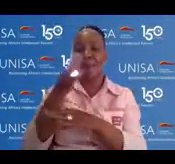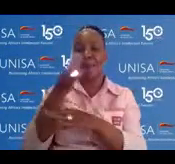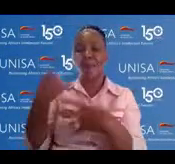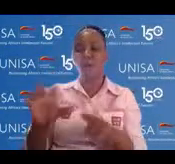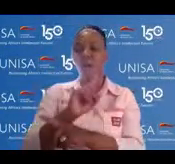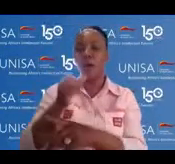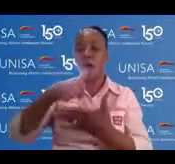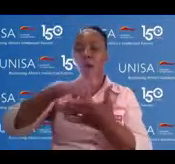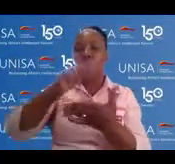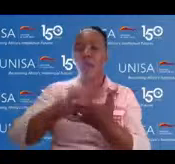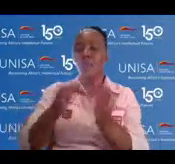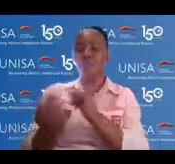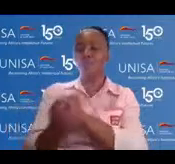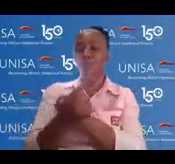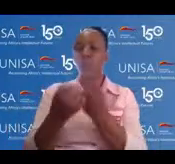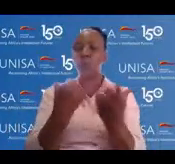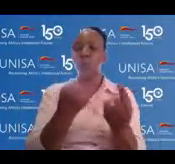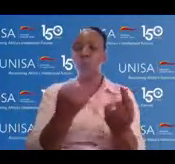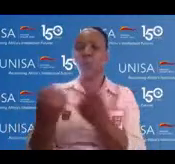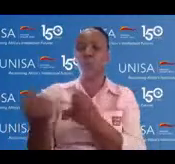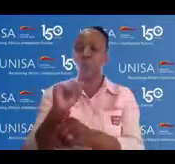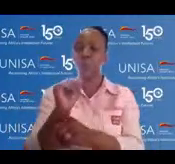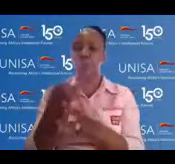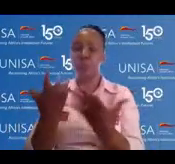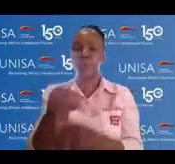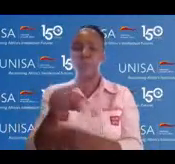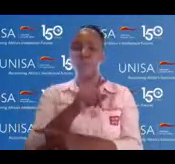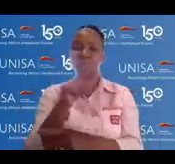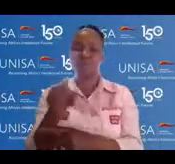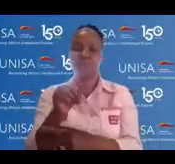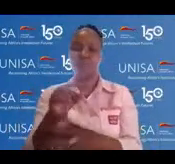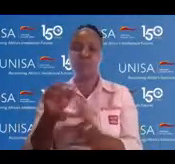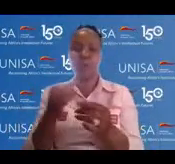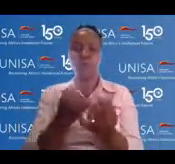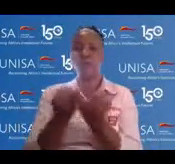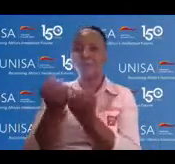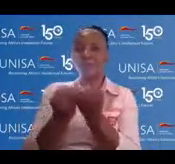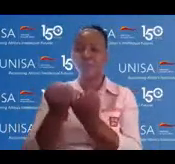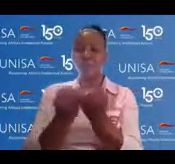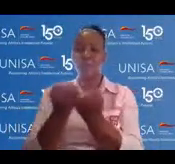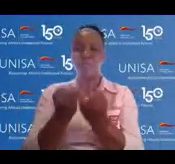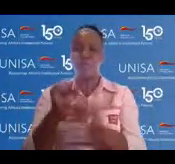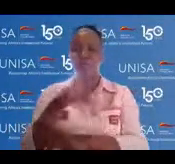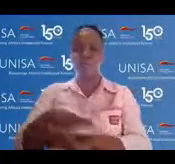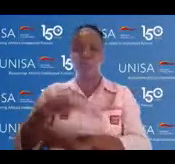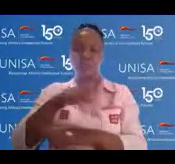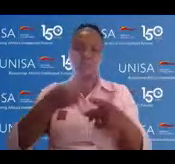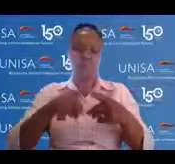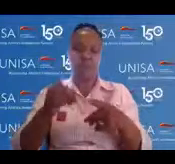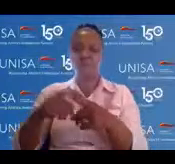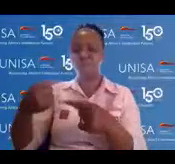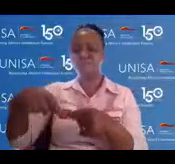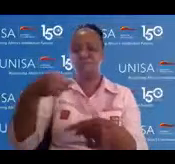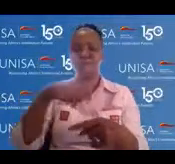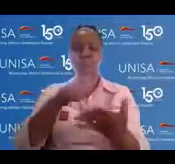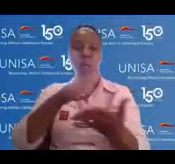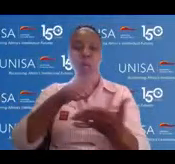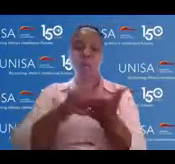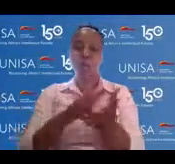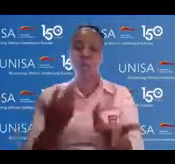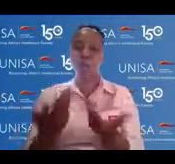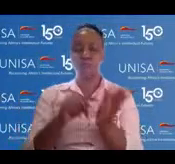but you're not going to be in a test environment. So you can play around with the app in that 8